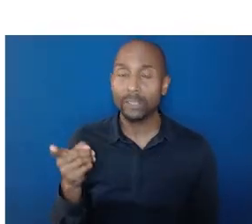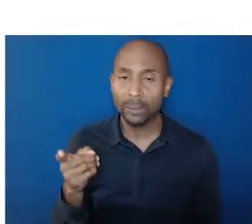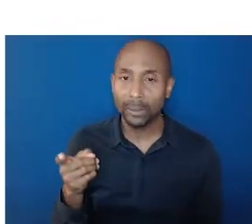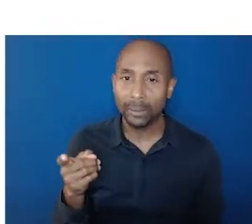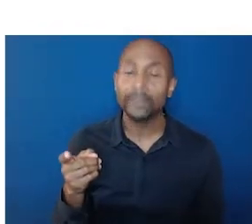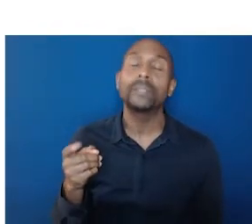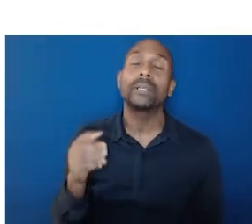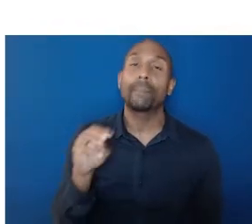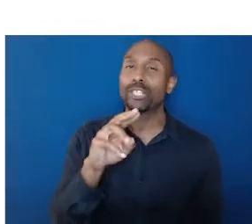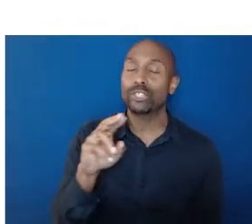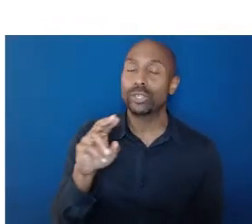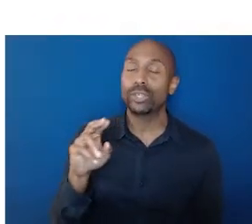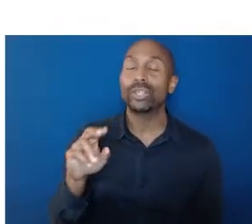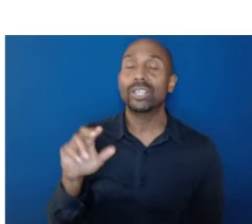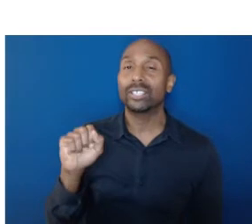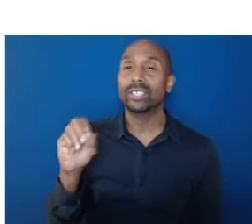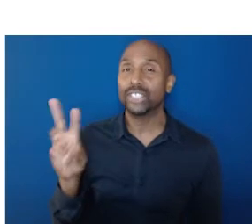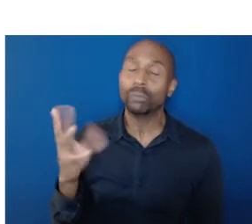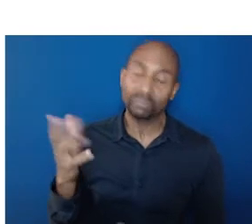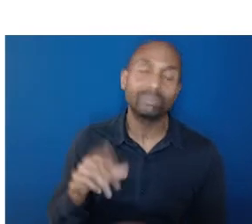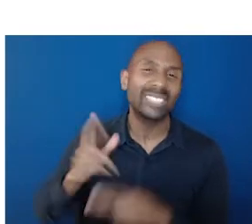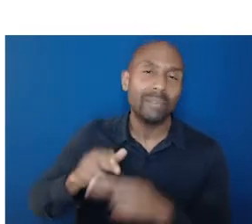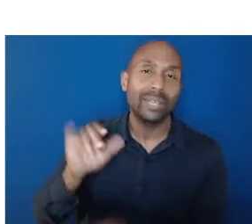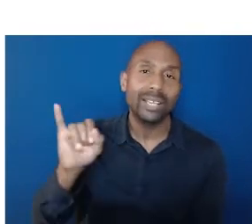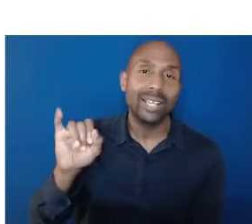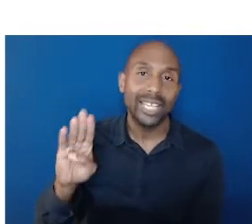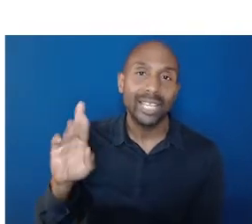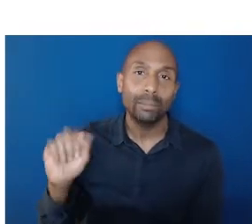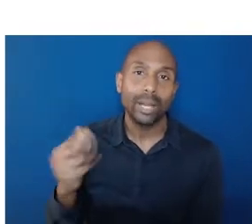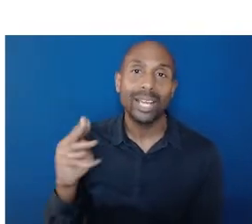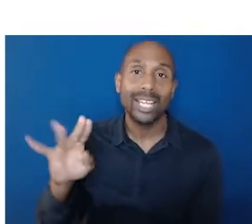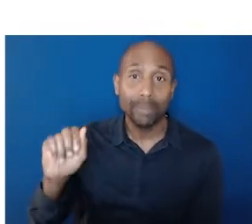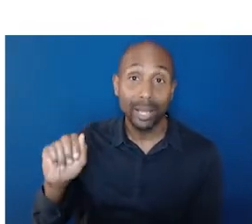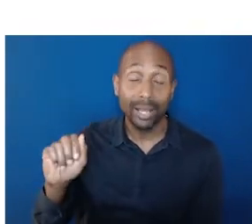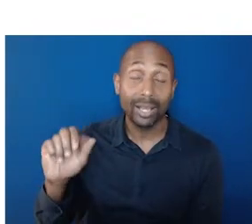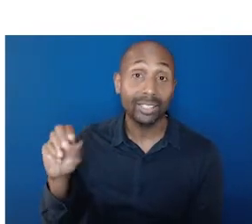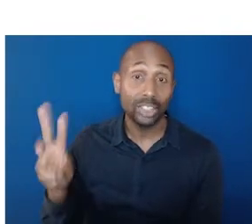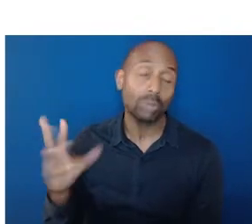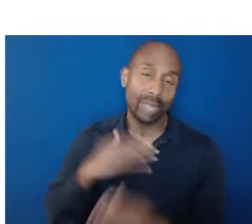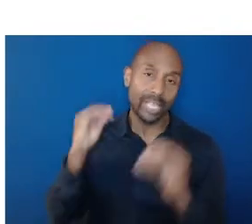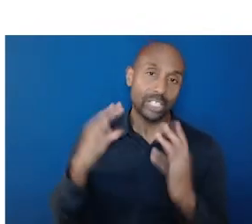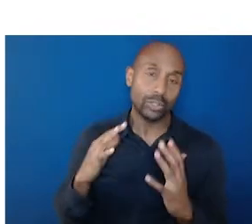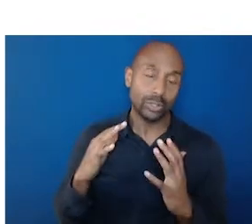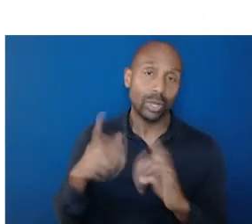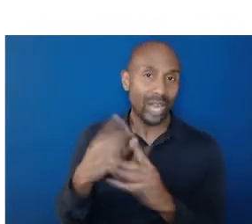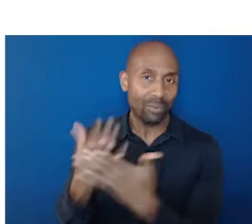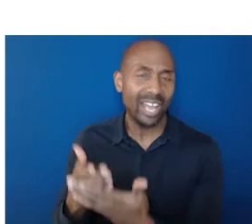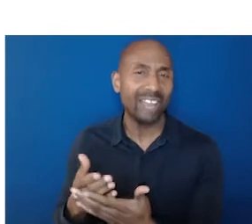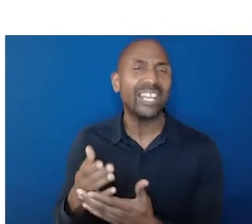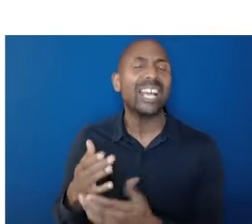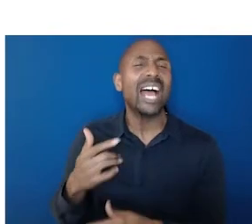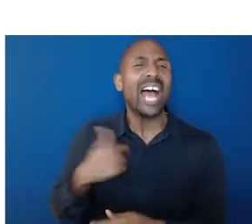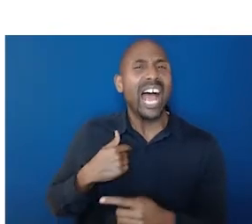Monsieur Sow, Ibrahima Sow, was my teacher. I don't think that he thought that I was an actual metalsmith.